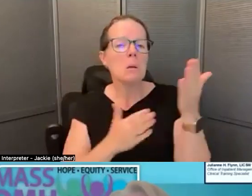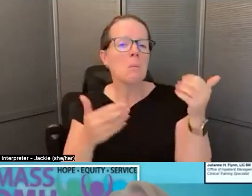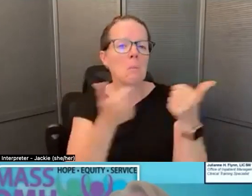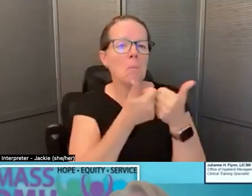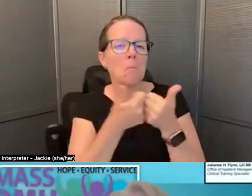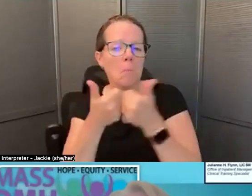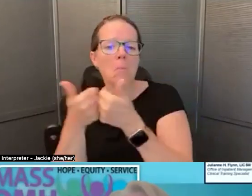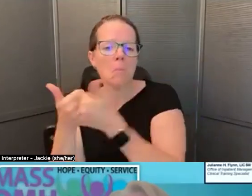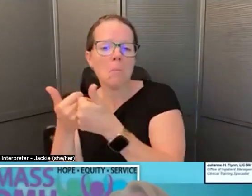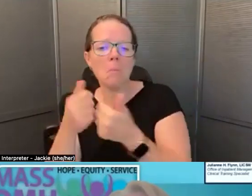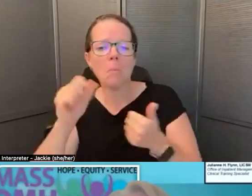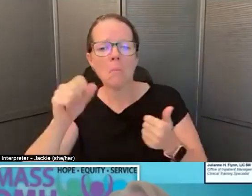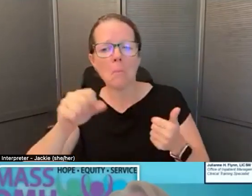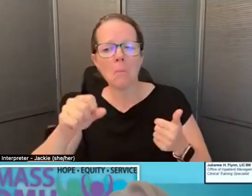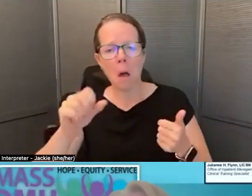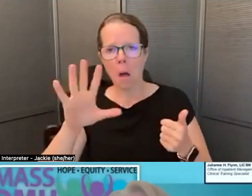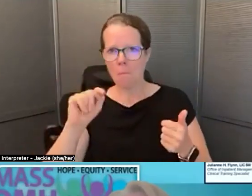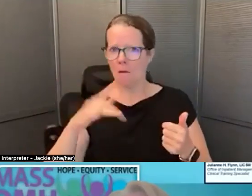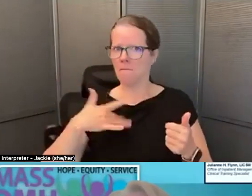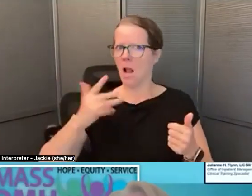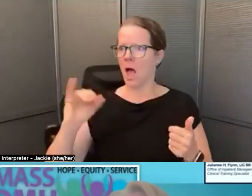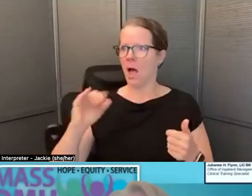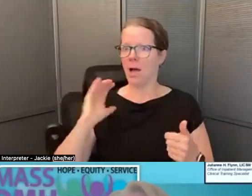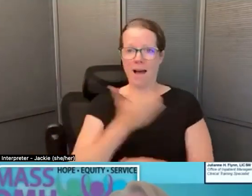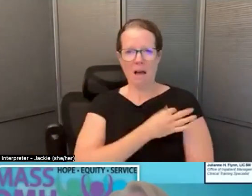to produce at that point.